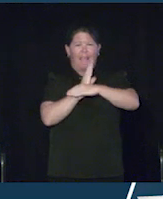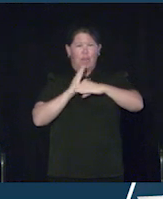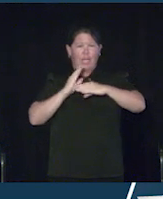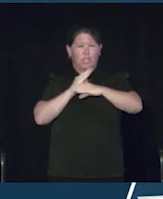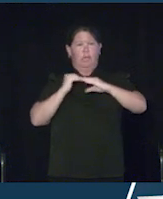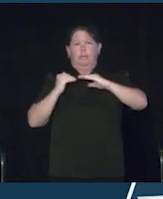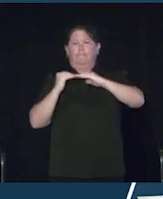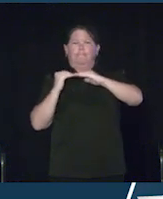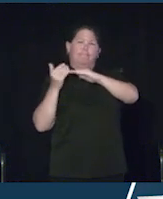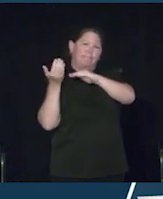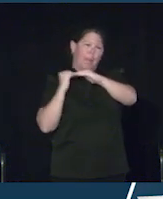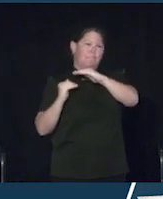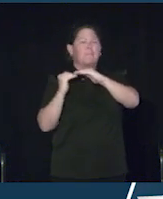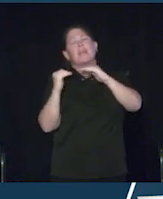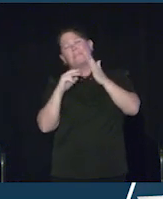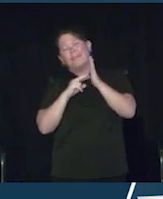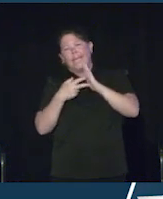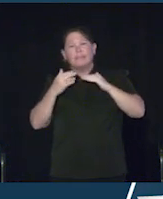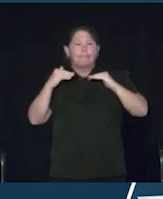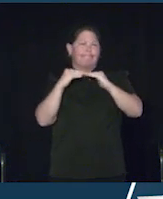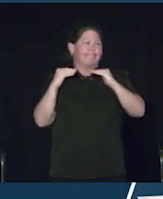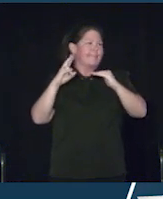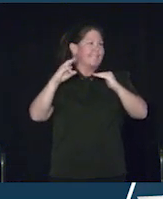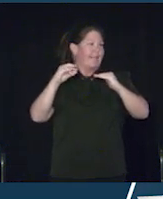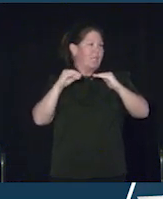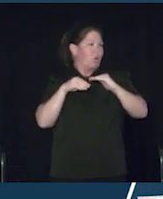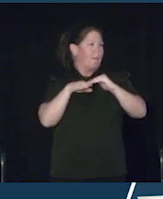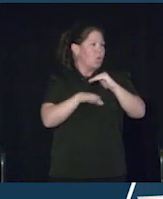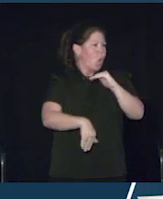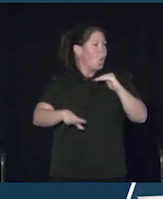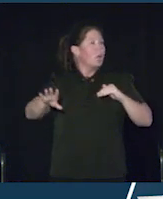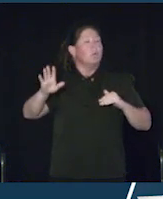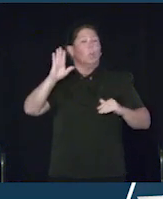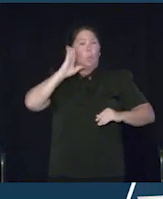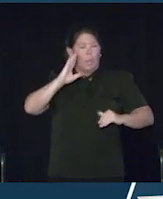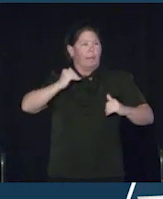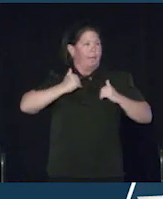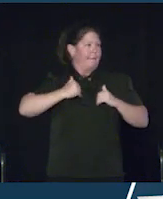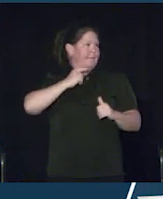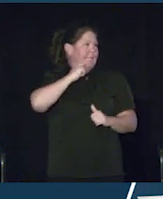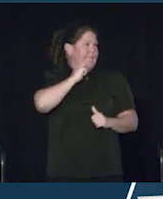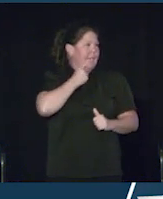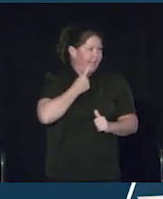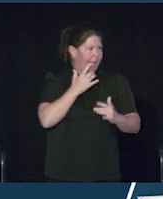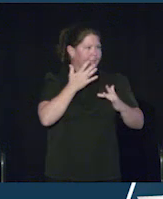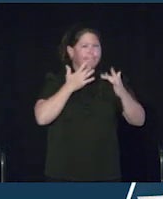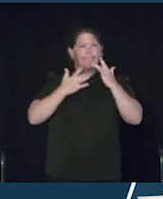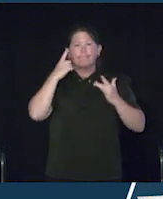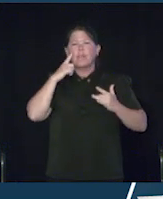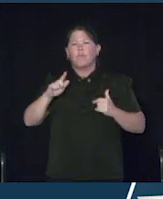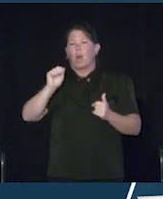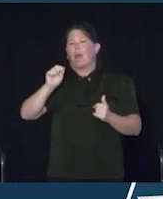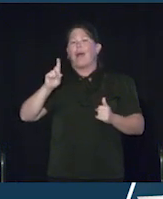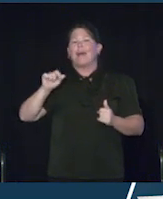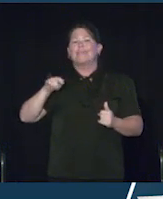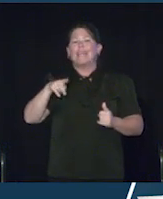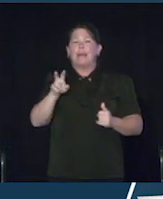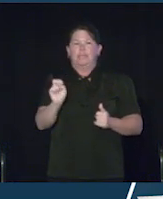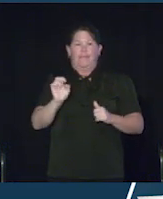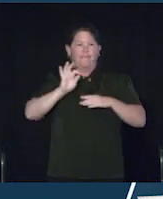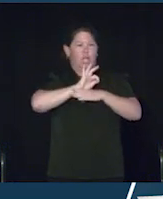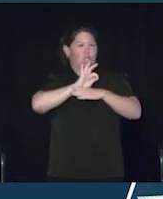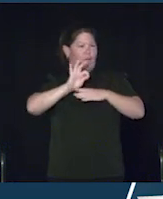70 or below, where there will be significant deficits in adaptive functioning, and that their condition